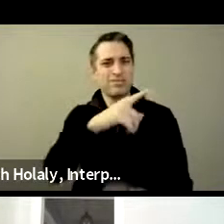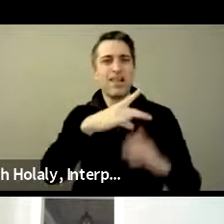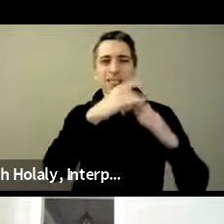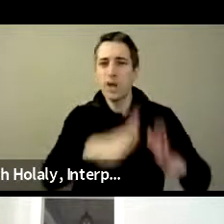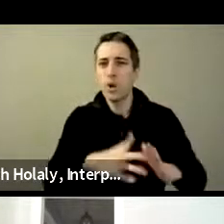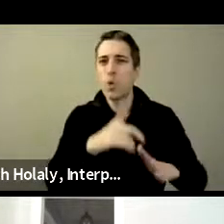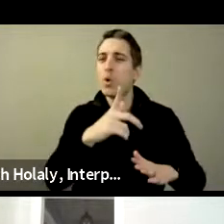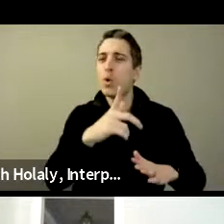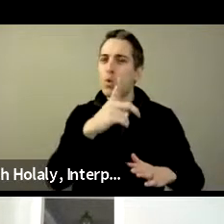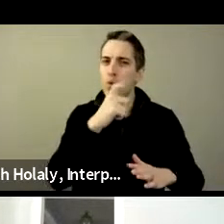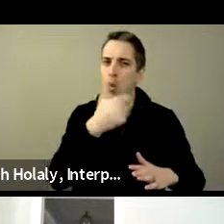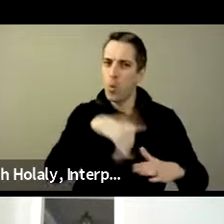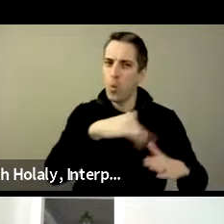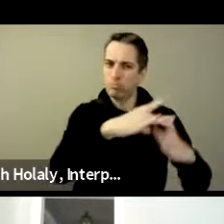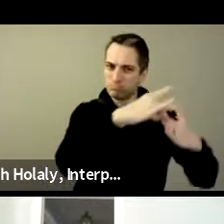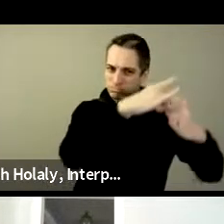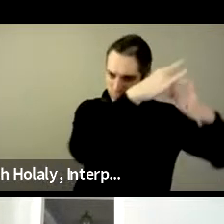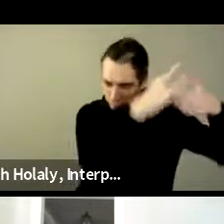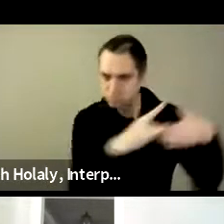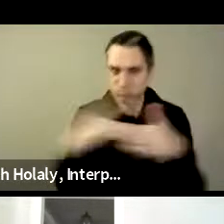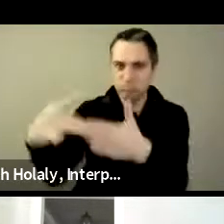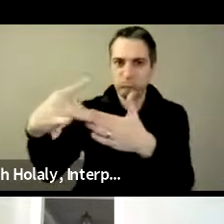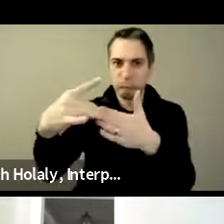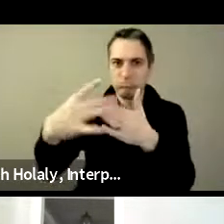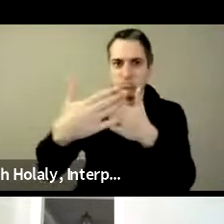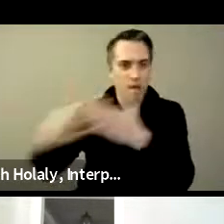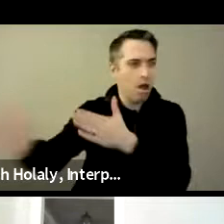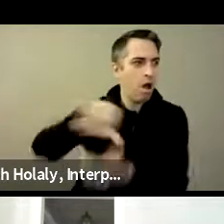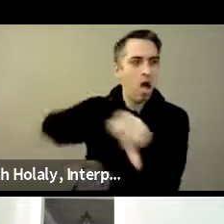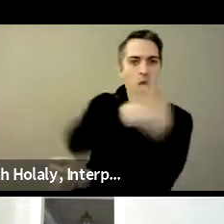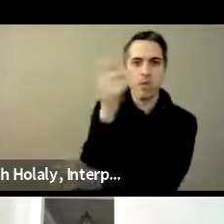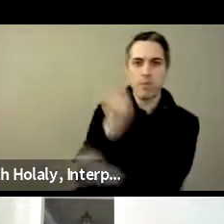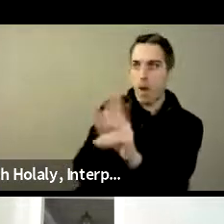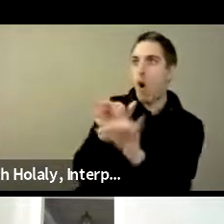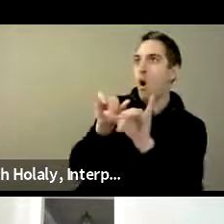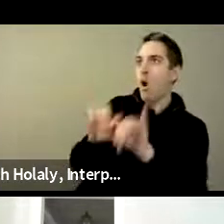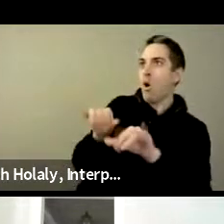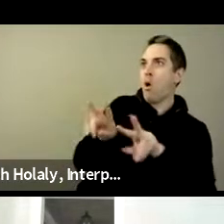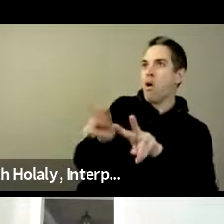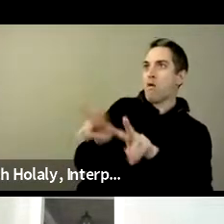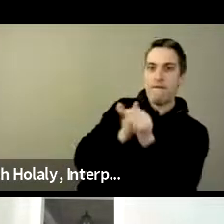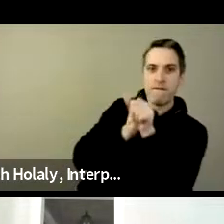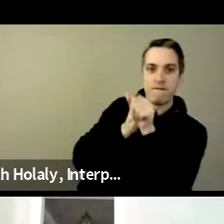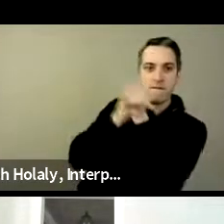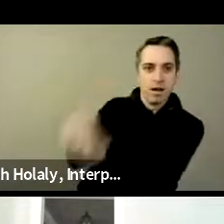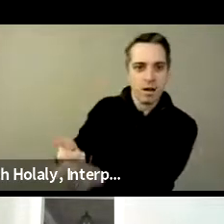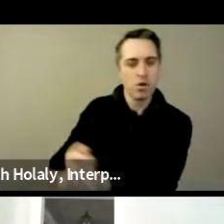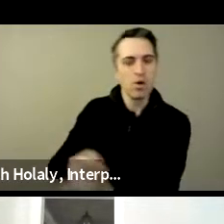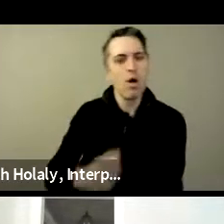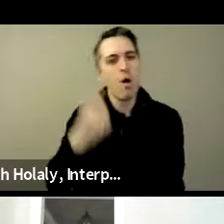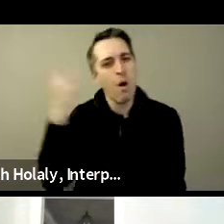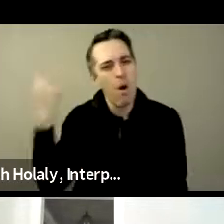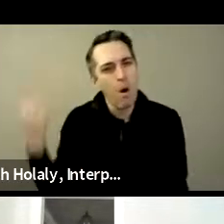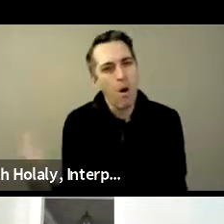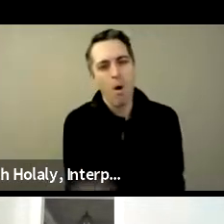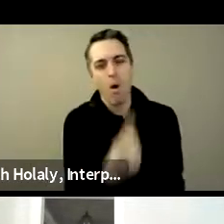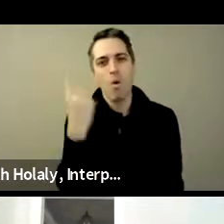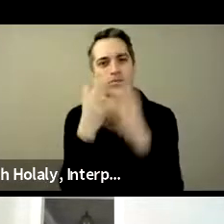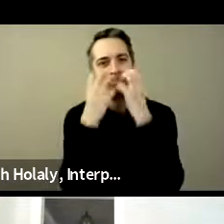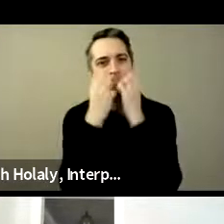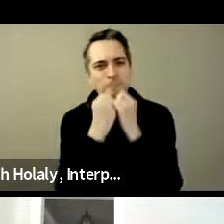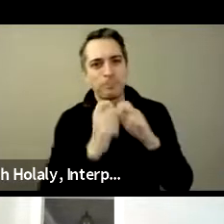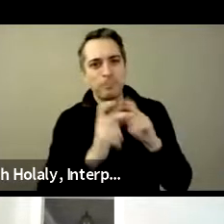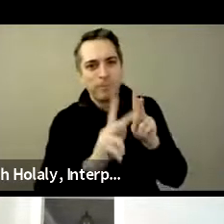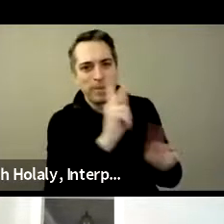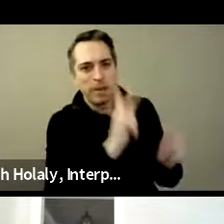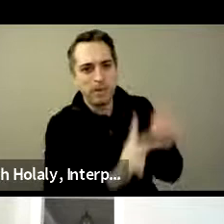follow, unquote, calling Napoleon a personal mentor who always was about his people on the force,